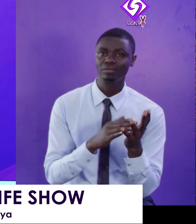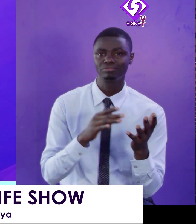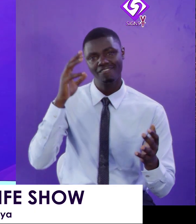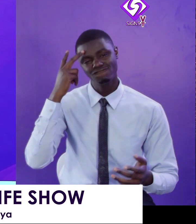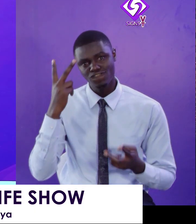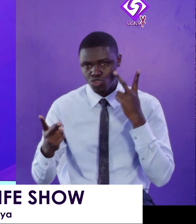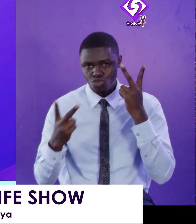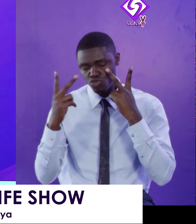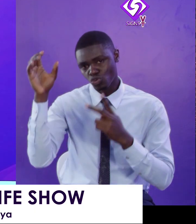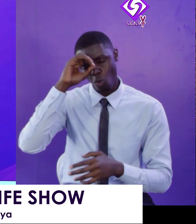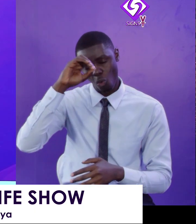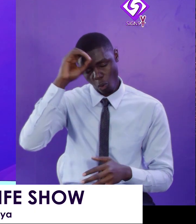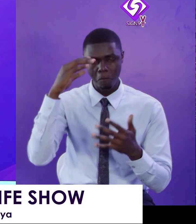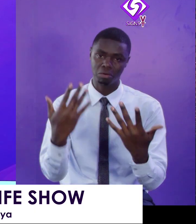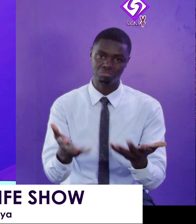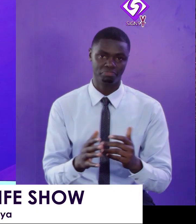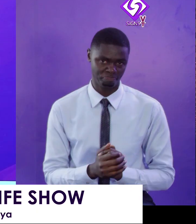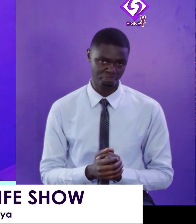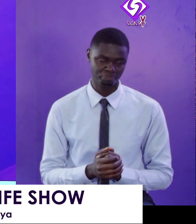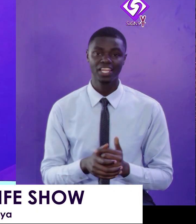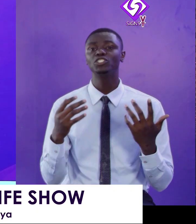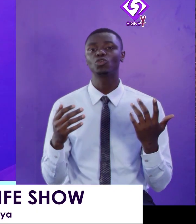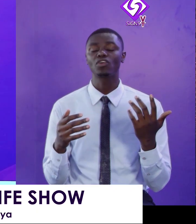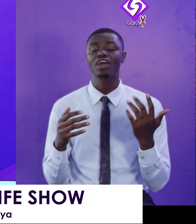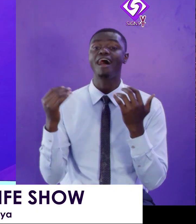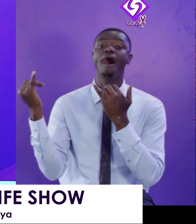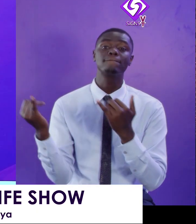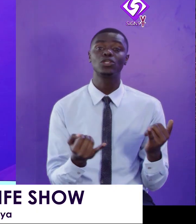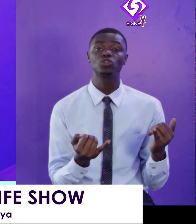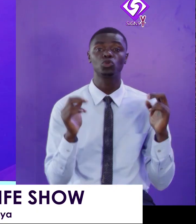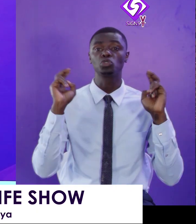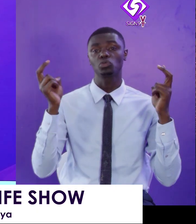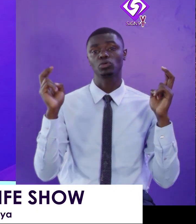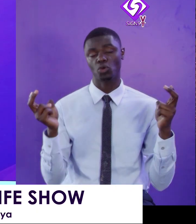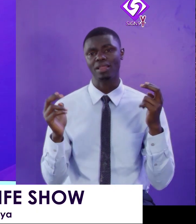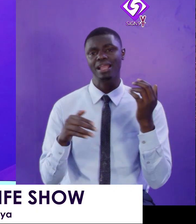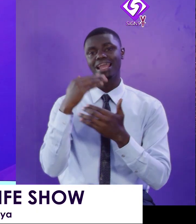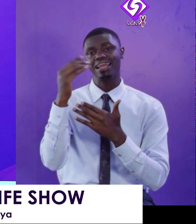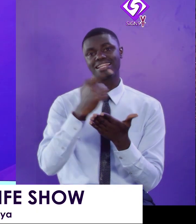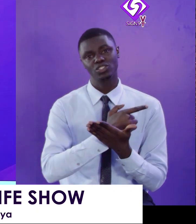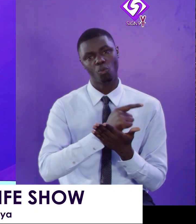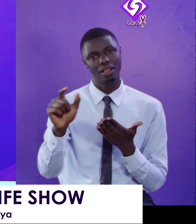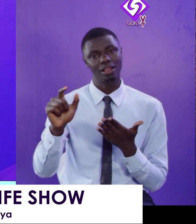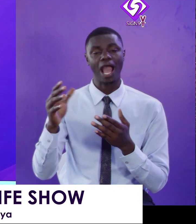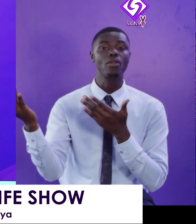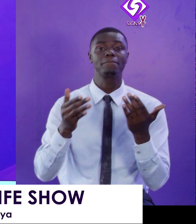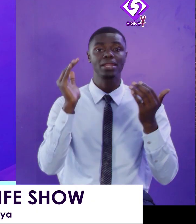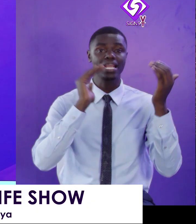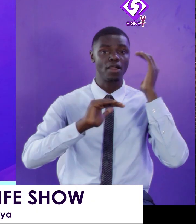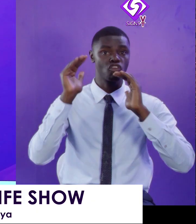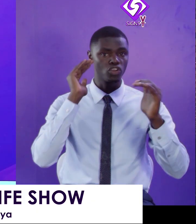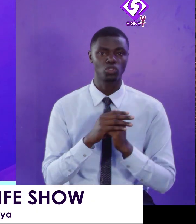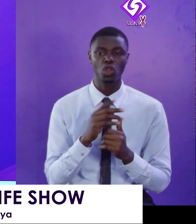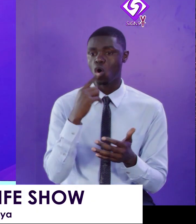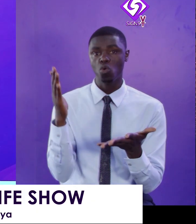this journey. I'm introducing a topic, but next week, I hope to bring a professional in the next show who may share